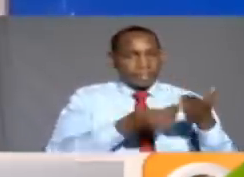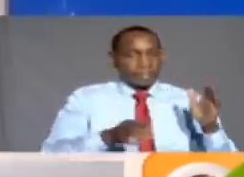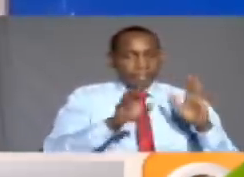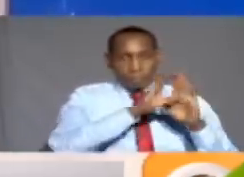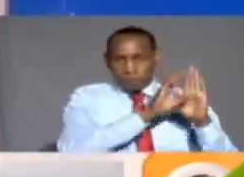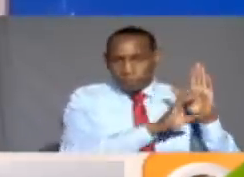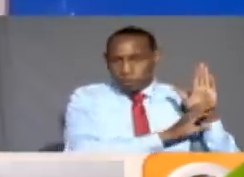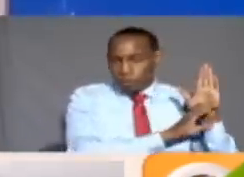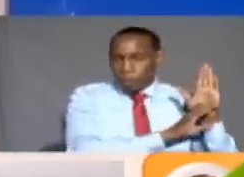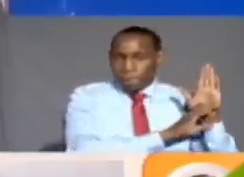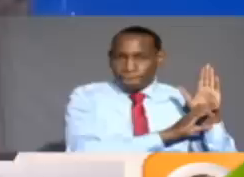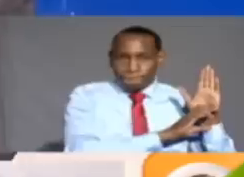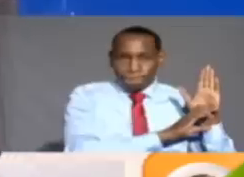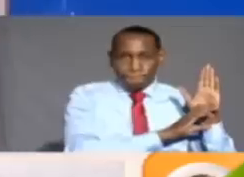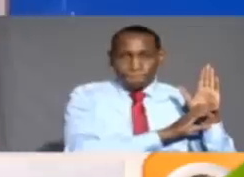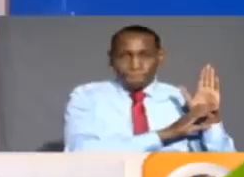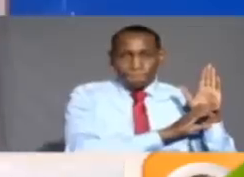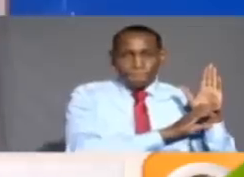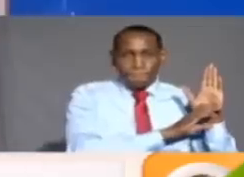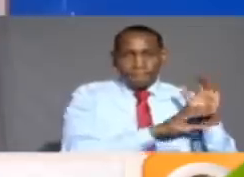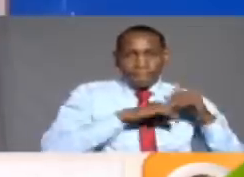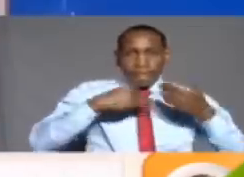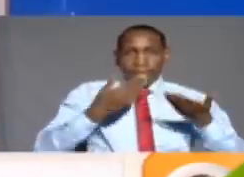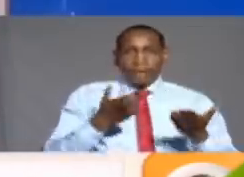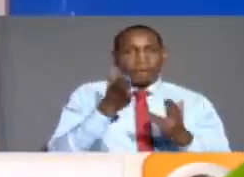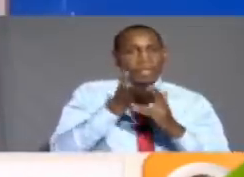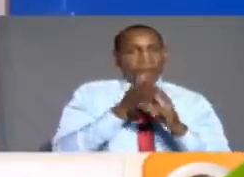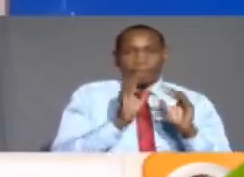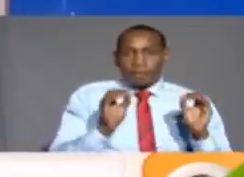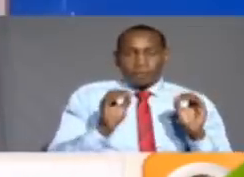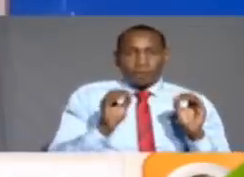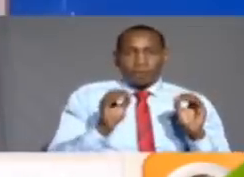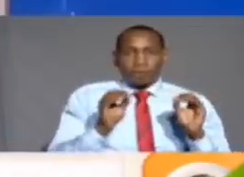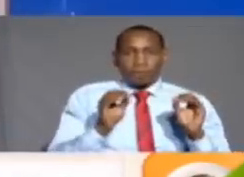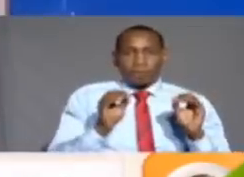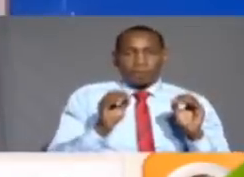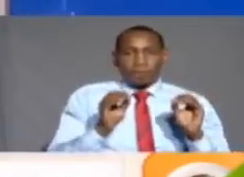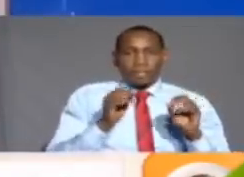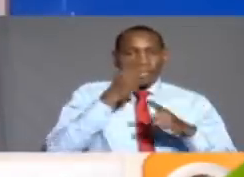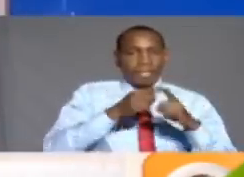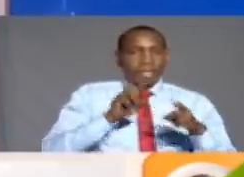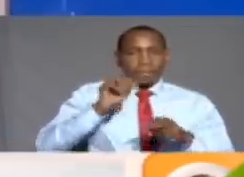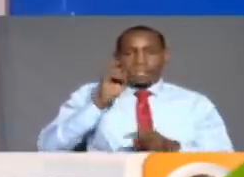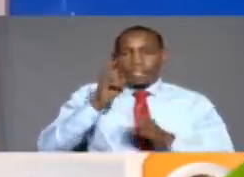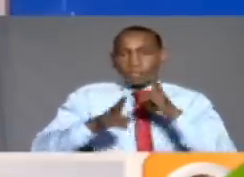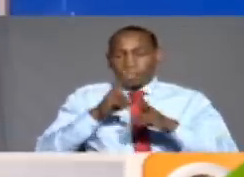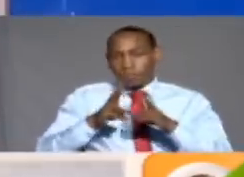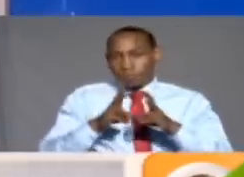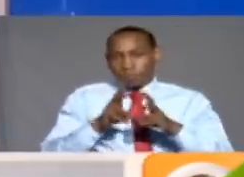Yes. How is not not interfering with the trajectory to 2022? Because it doesn't that stop.